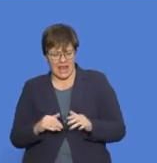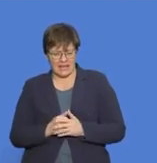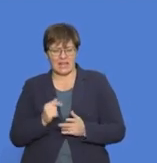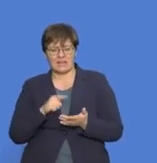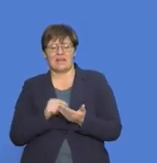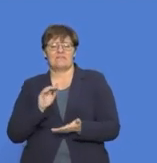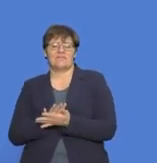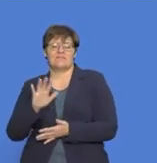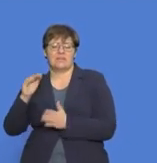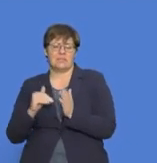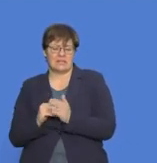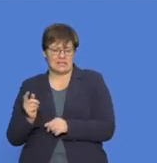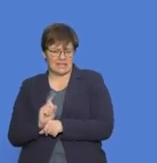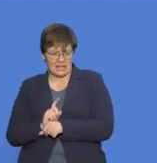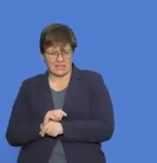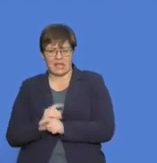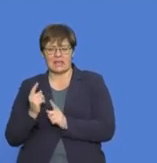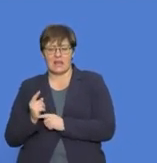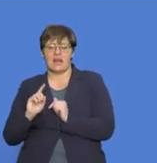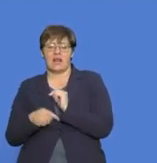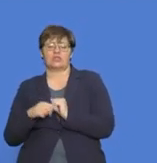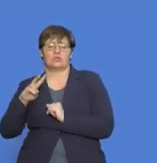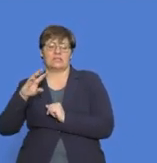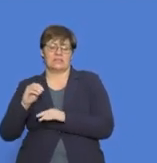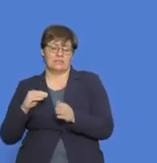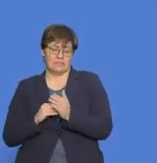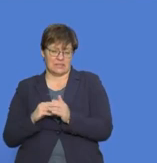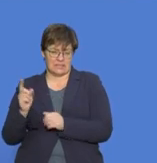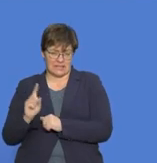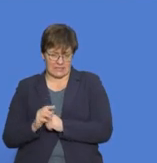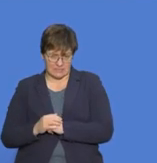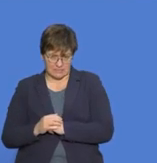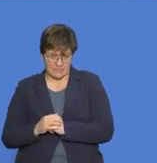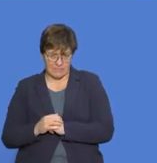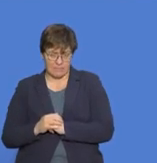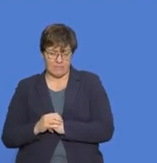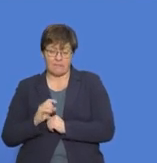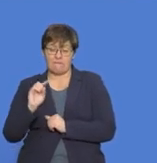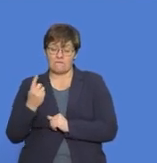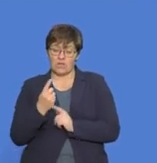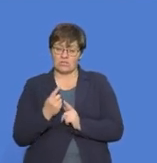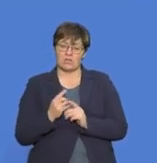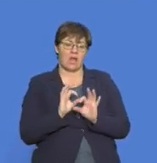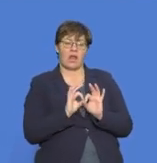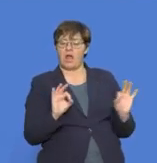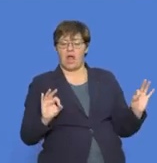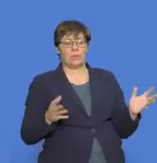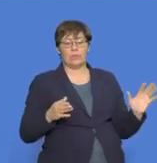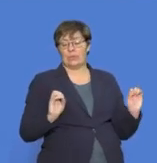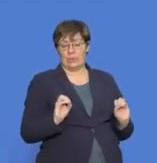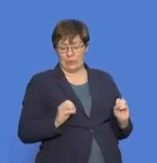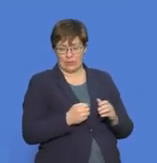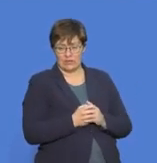15. And then there was 20. And your first measurement is in still air. So you've got